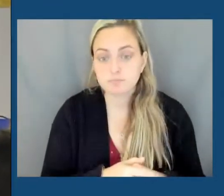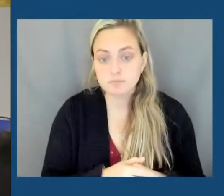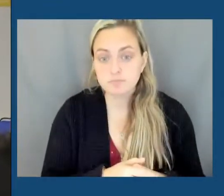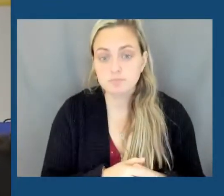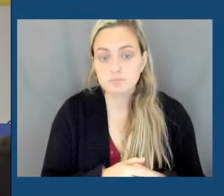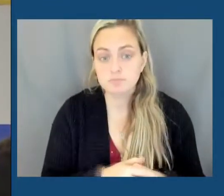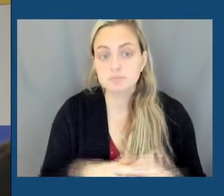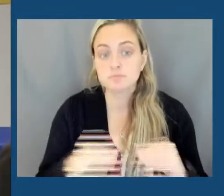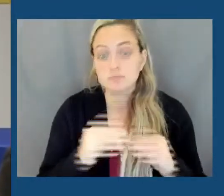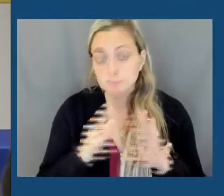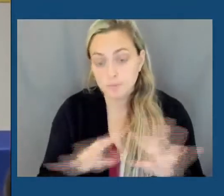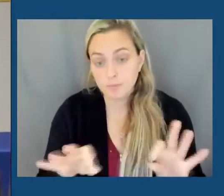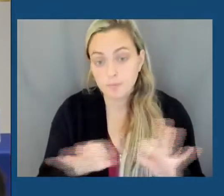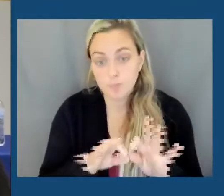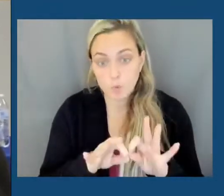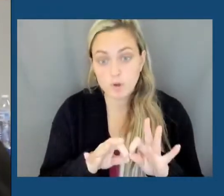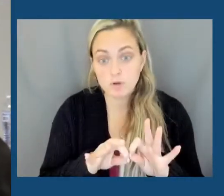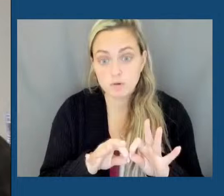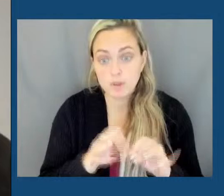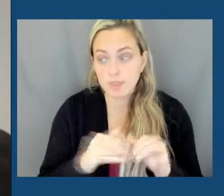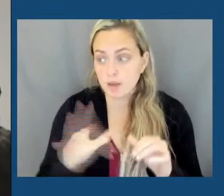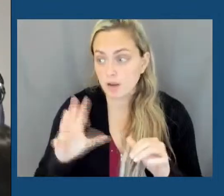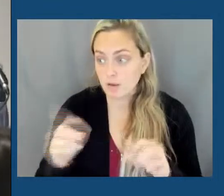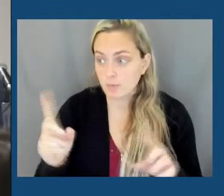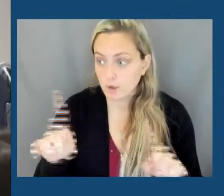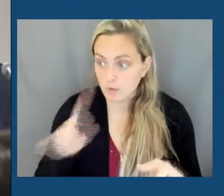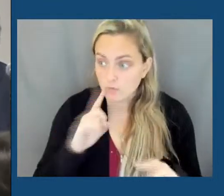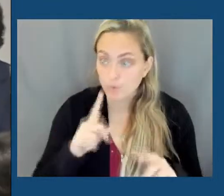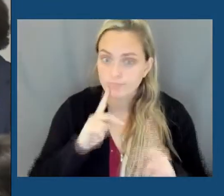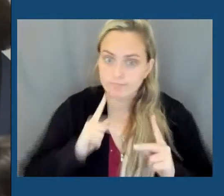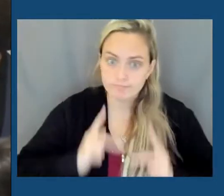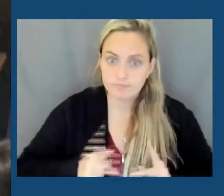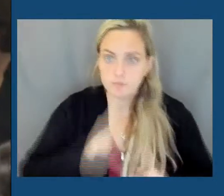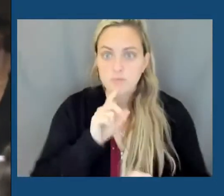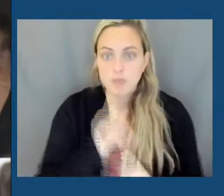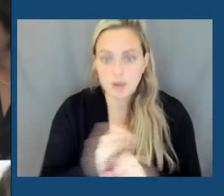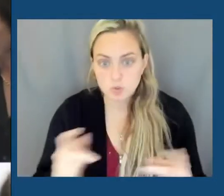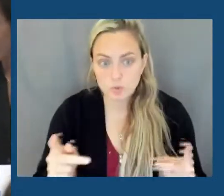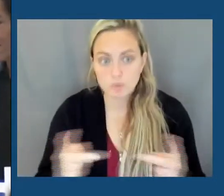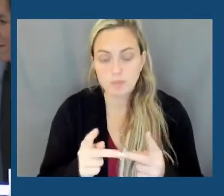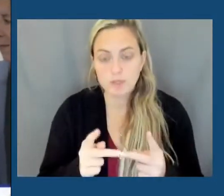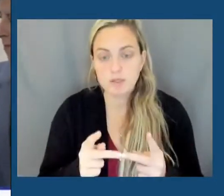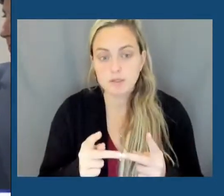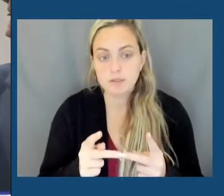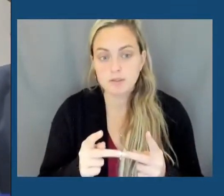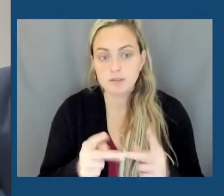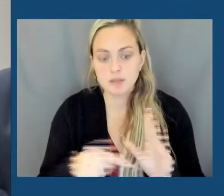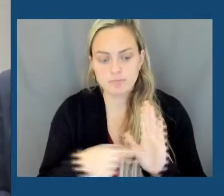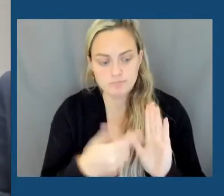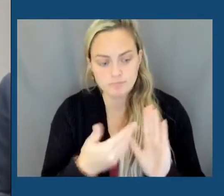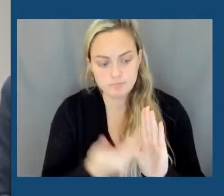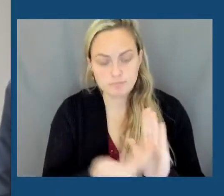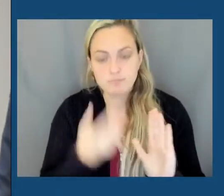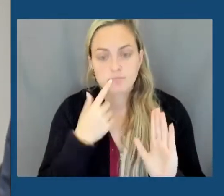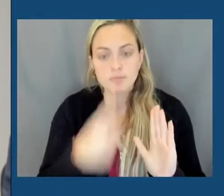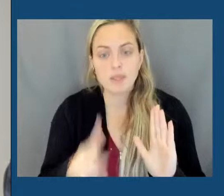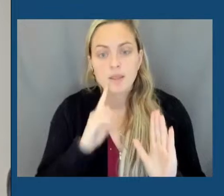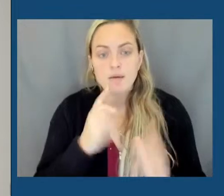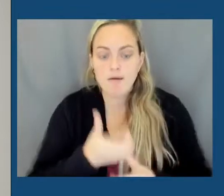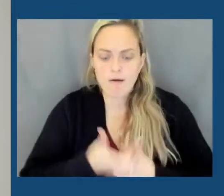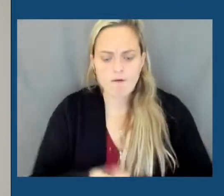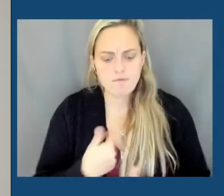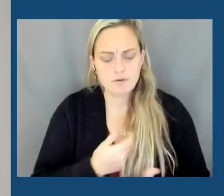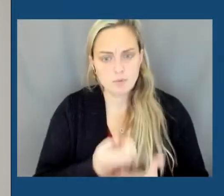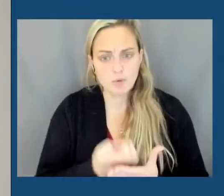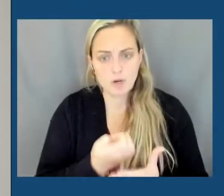more importantly than having a company come to a physical place here in upstate New York, it telegraphs a confidence in our economy that